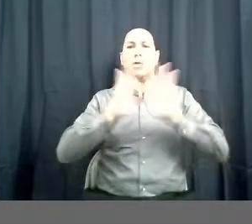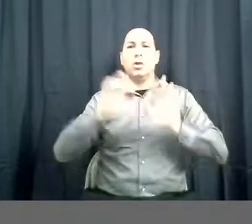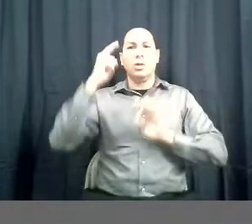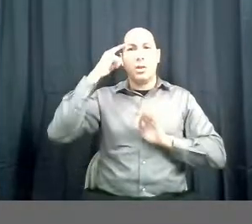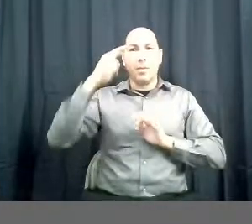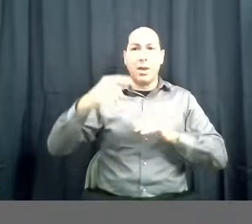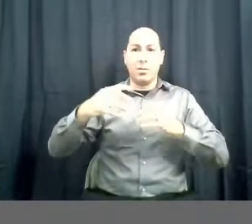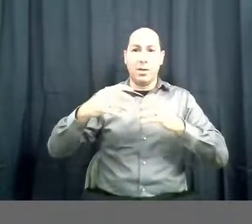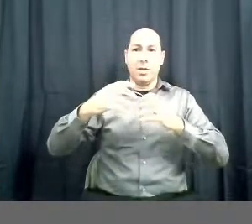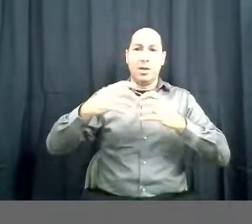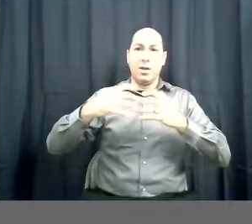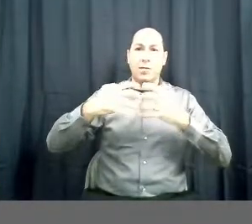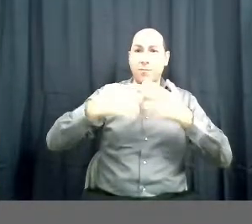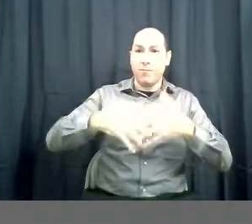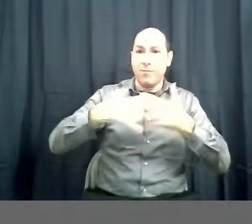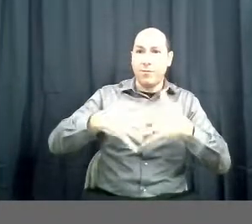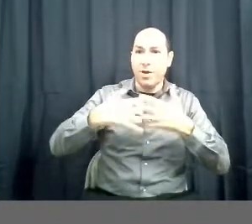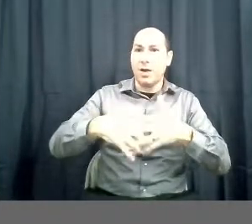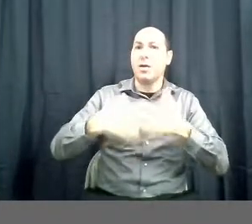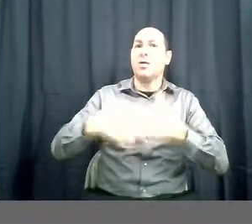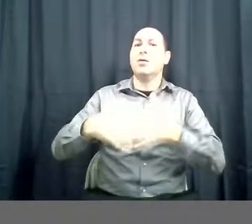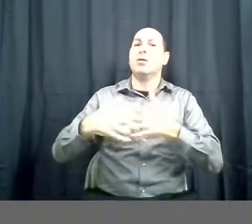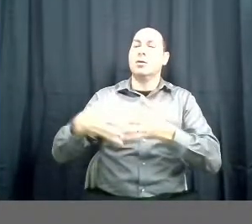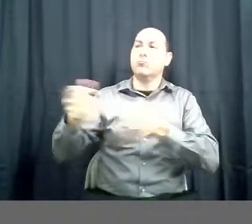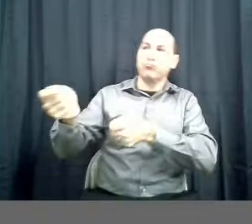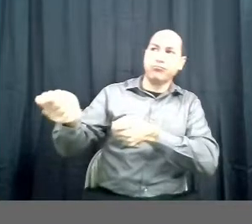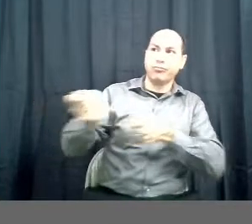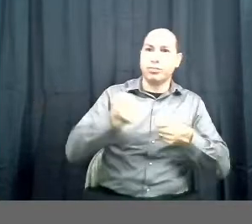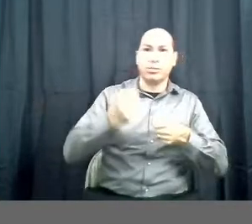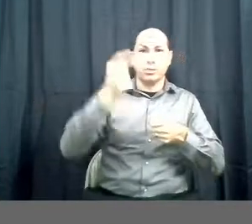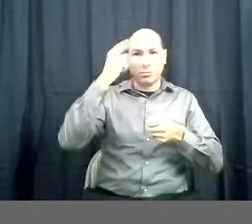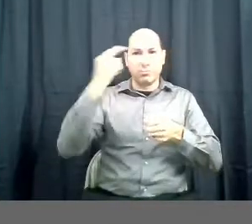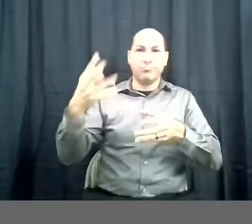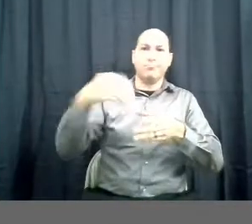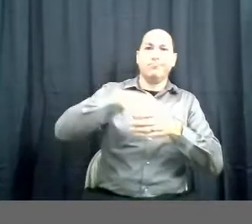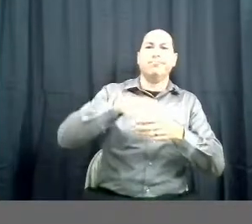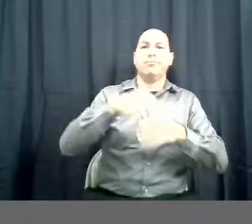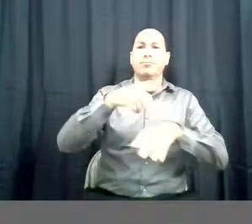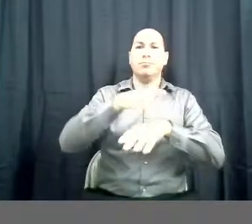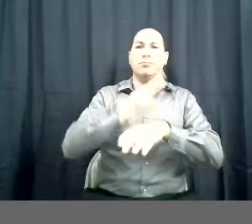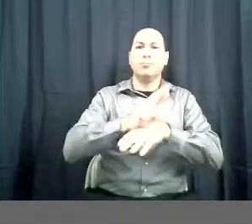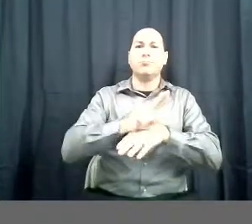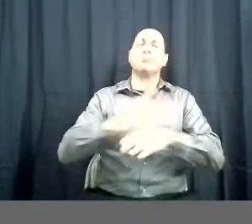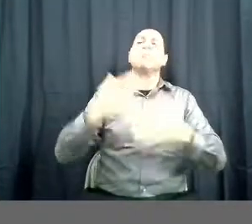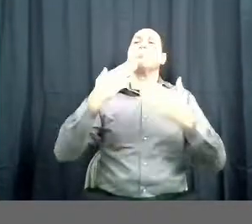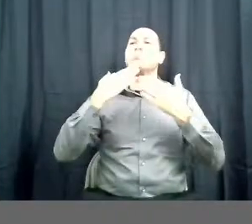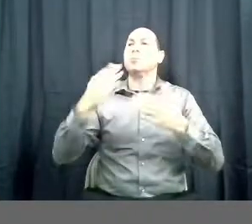Puerto Rico, a goal that we all share. Thank you, Mr. Chairman.